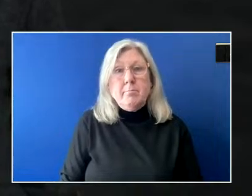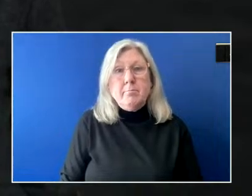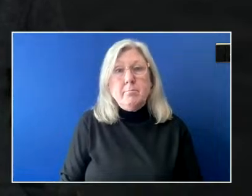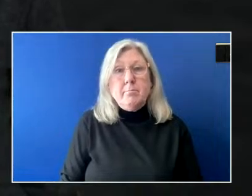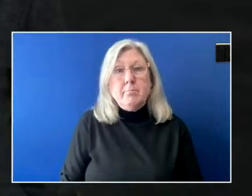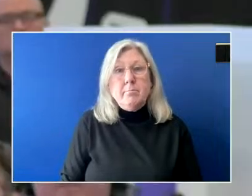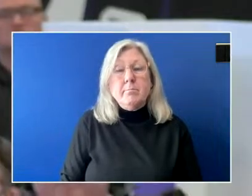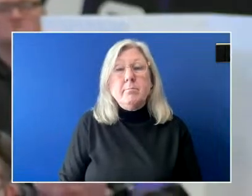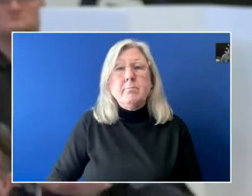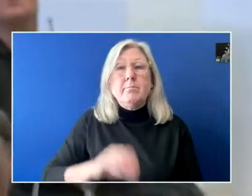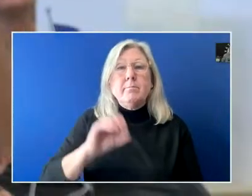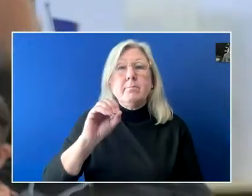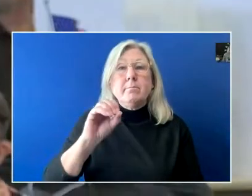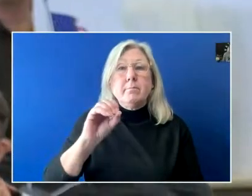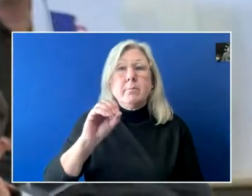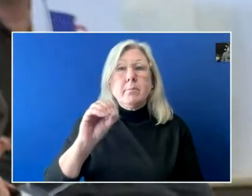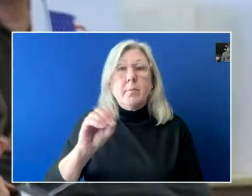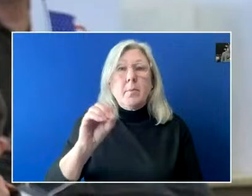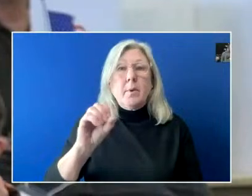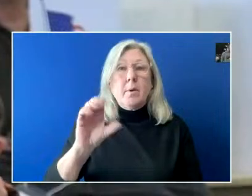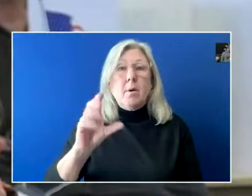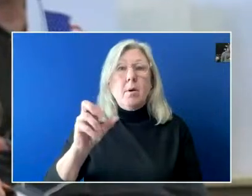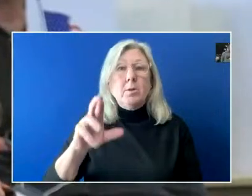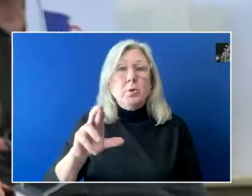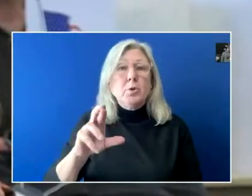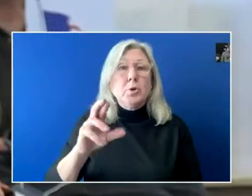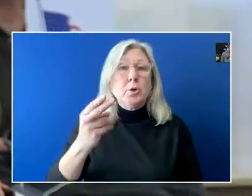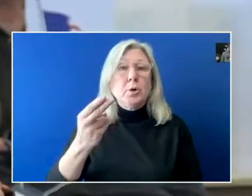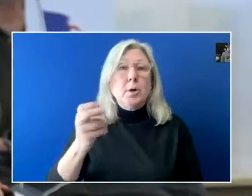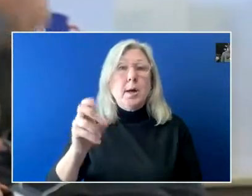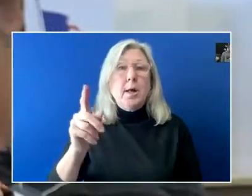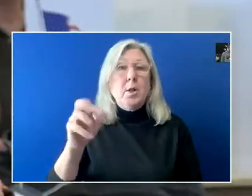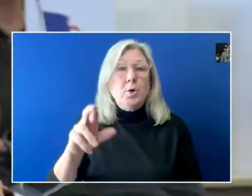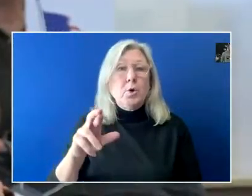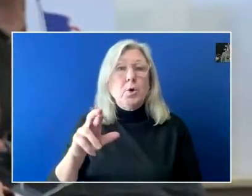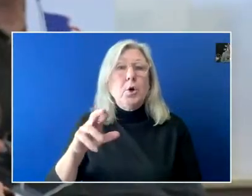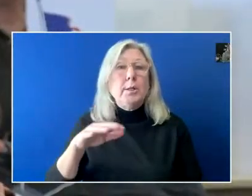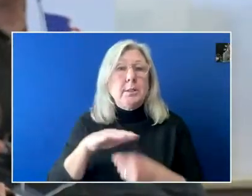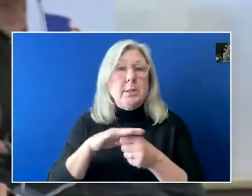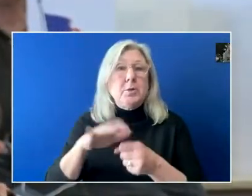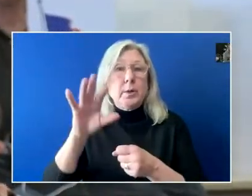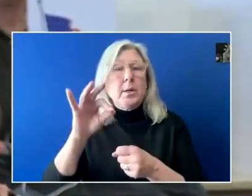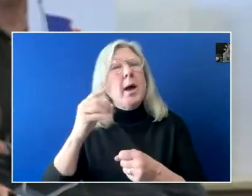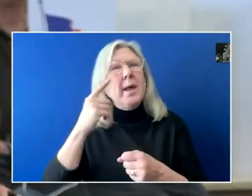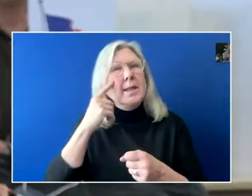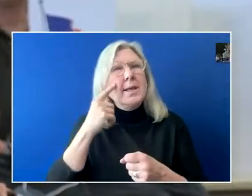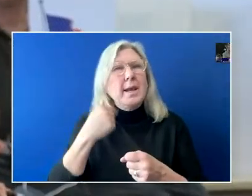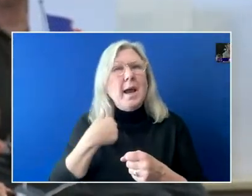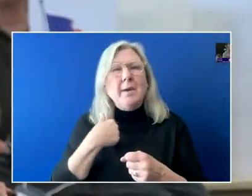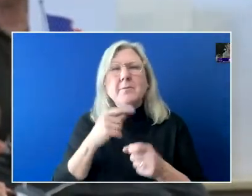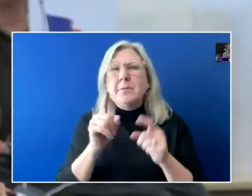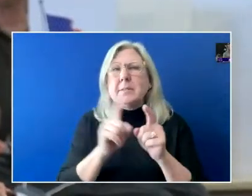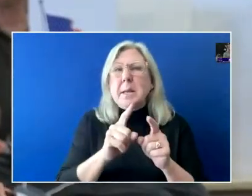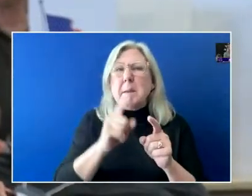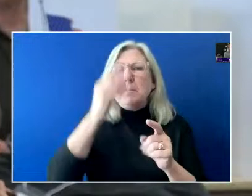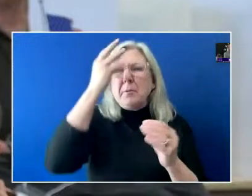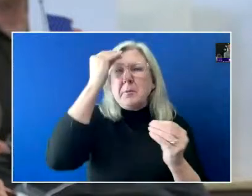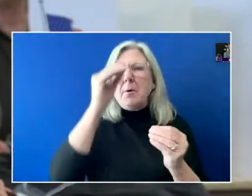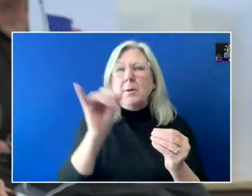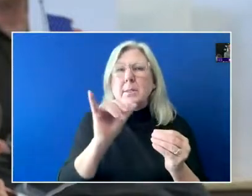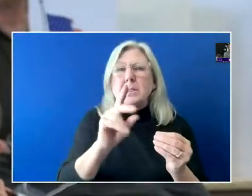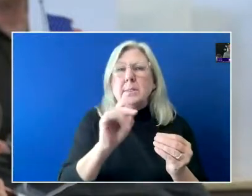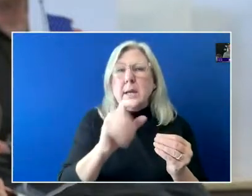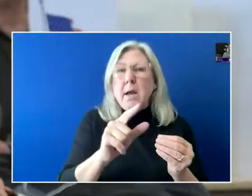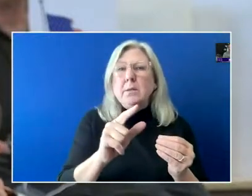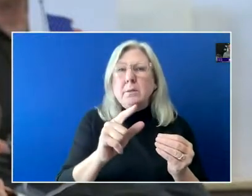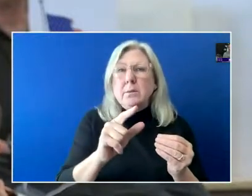Oscar heler District n um I think I've had the same thought as Daniel before which is that